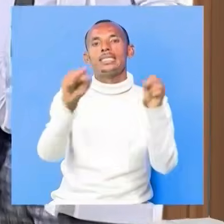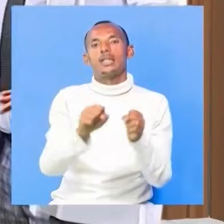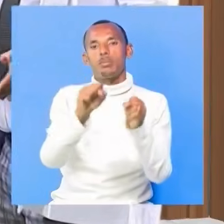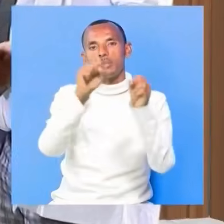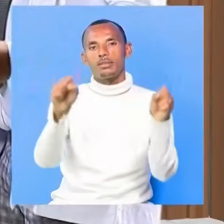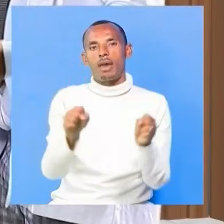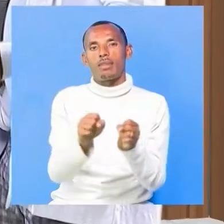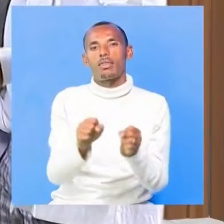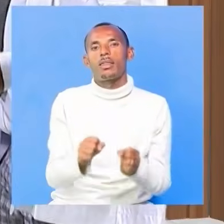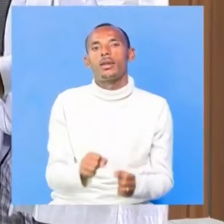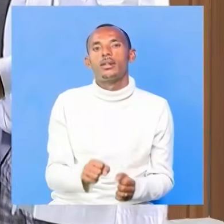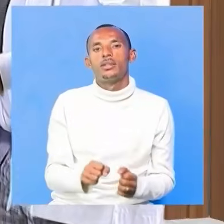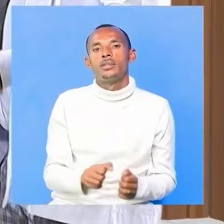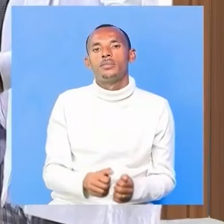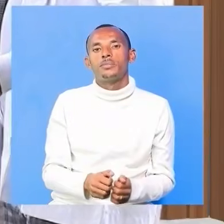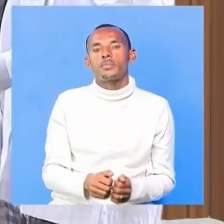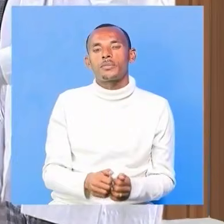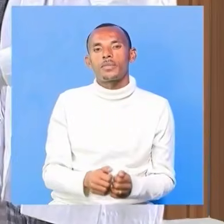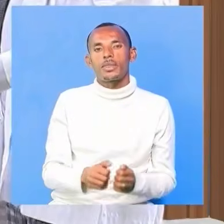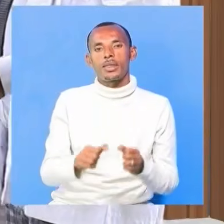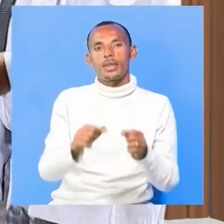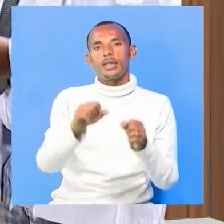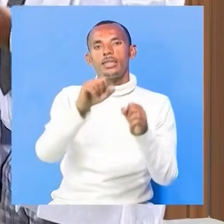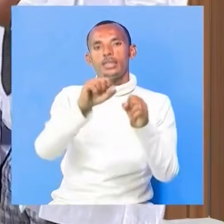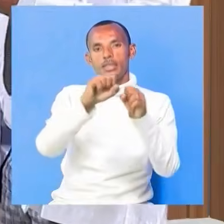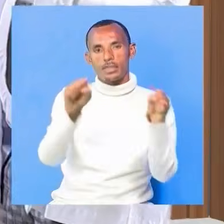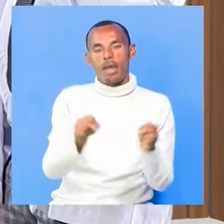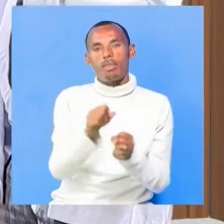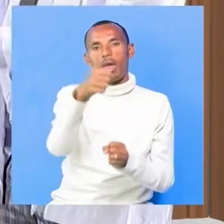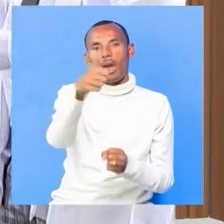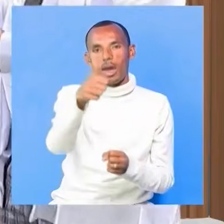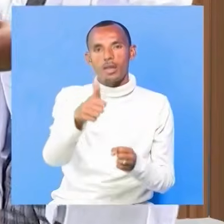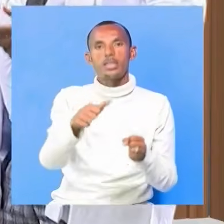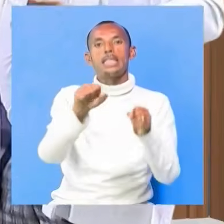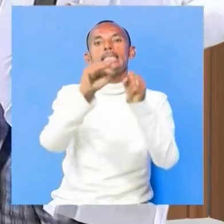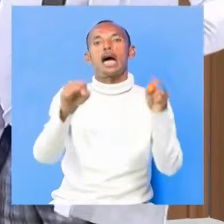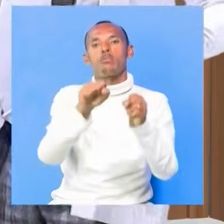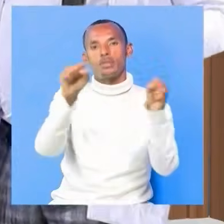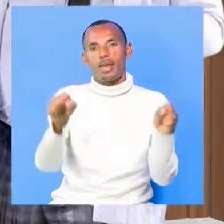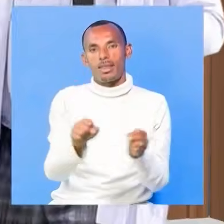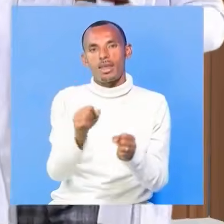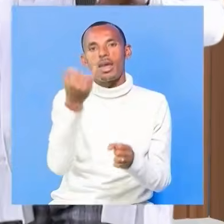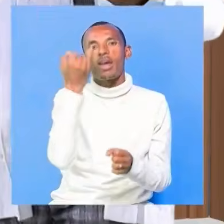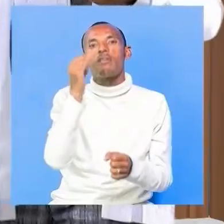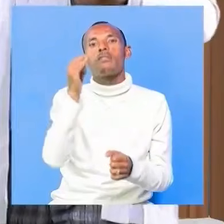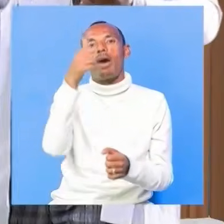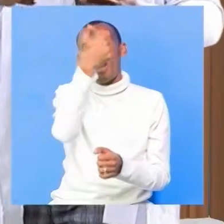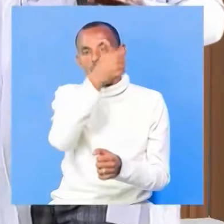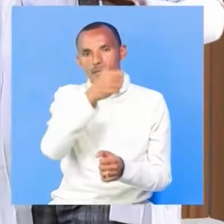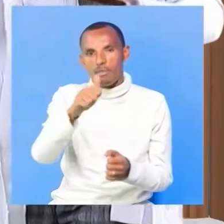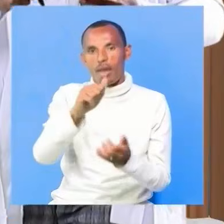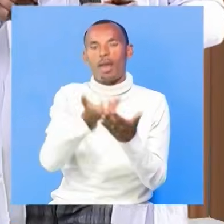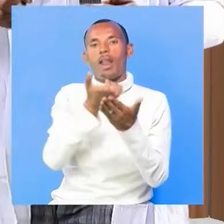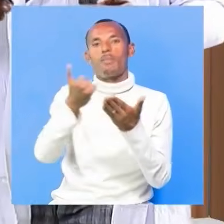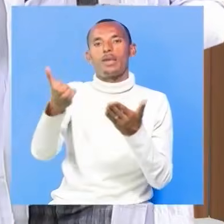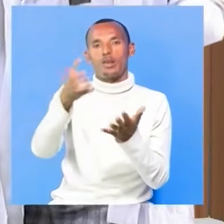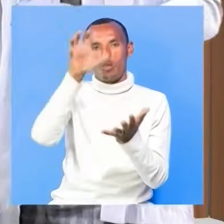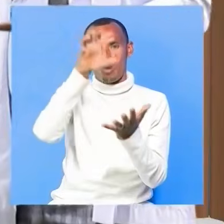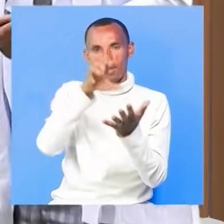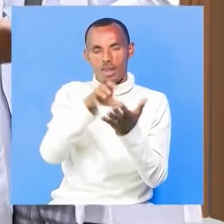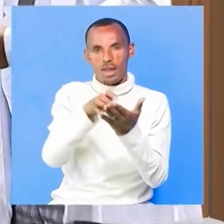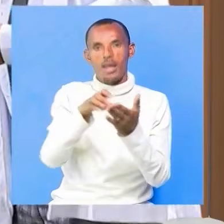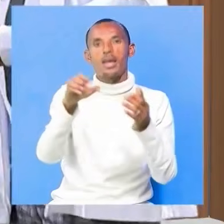subset? A set A is said to be the subset of set B if every element of set A